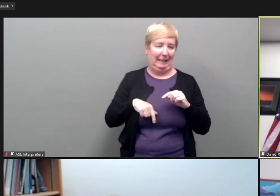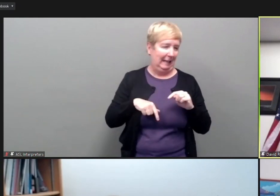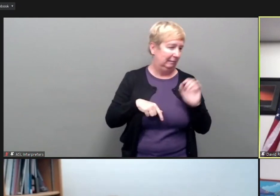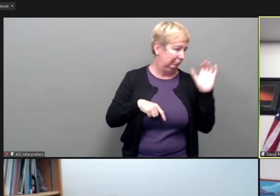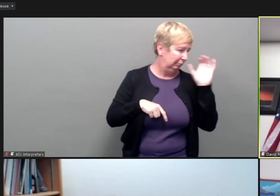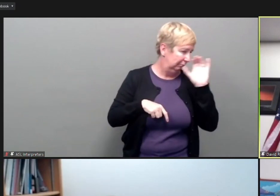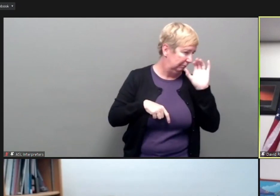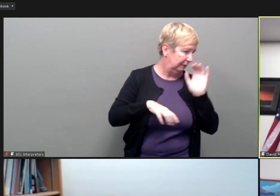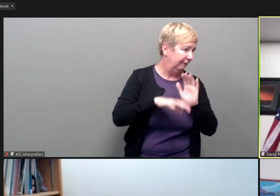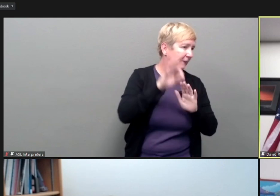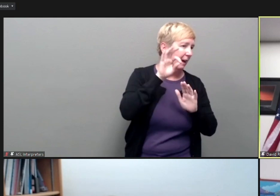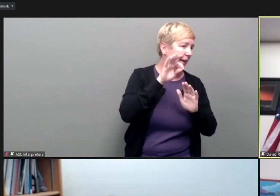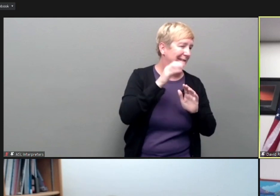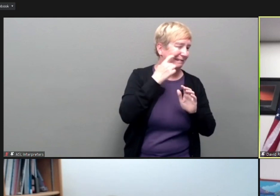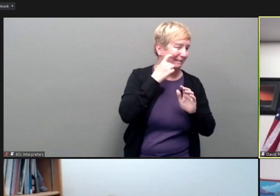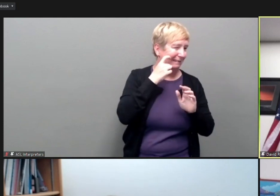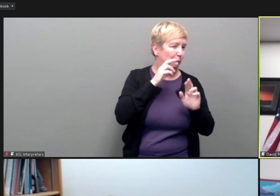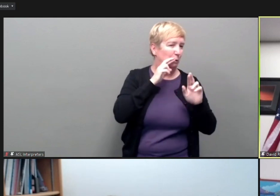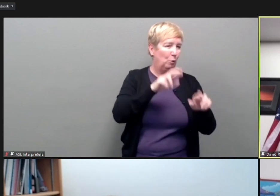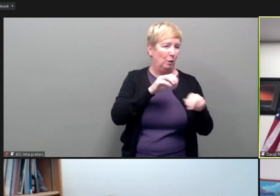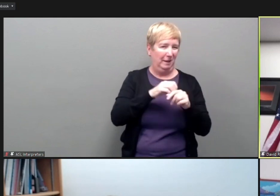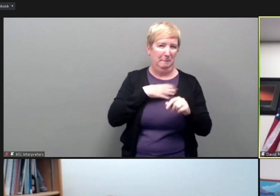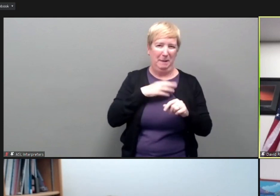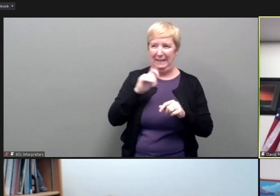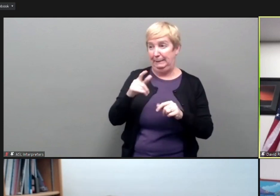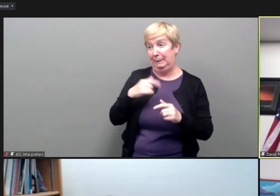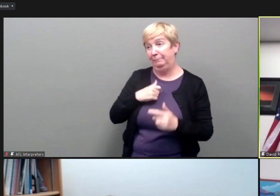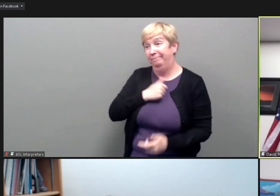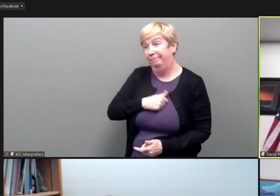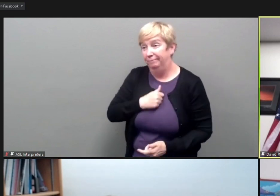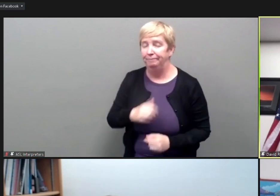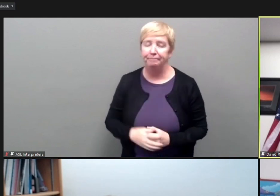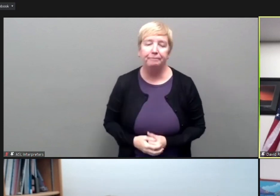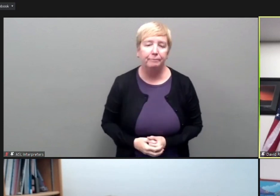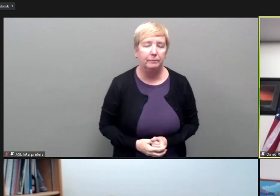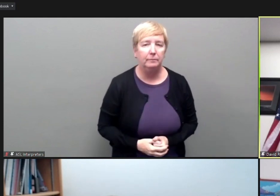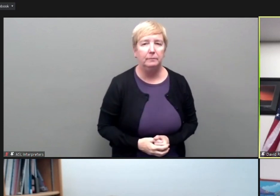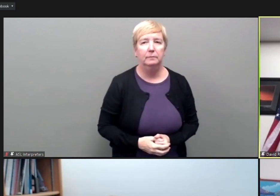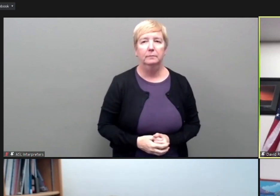latest report in my email. So I apologize for that.